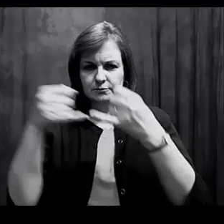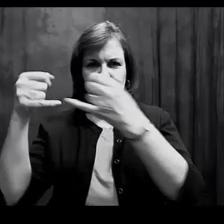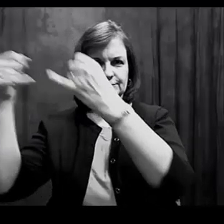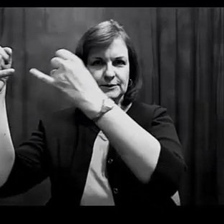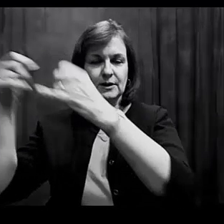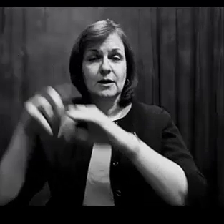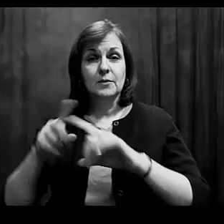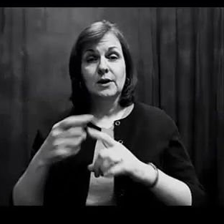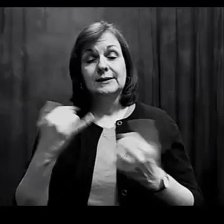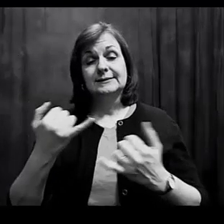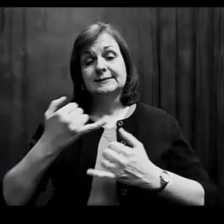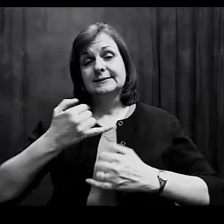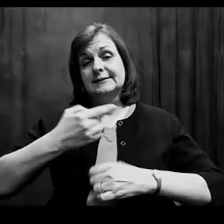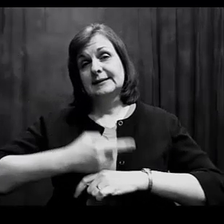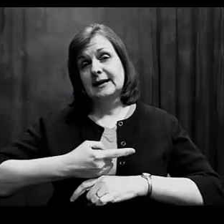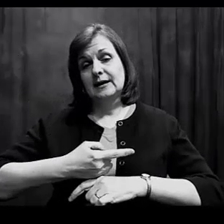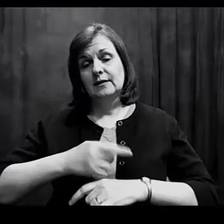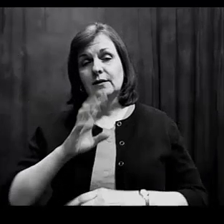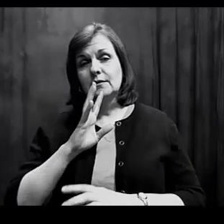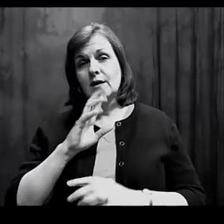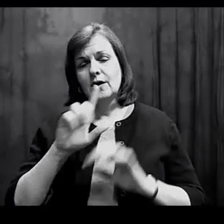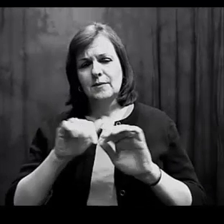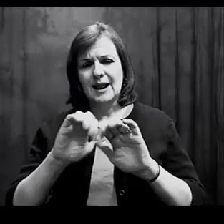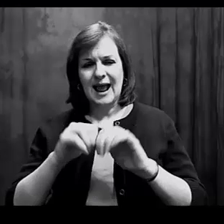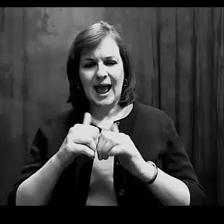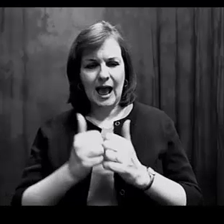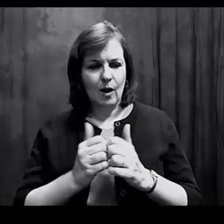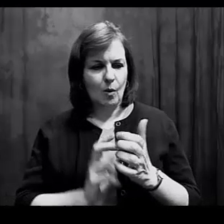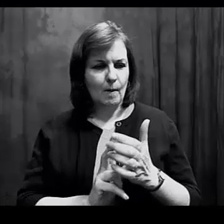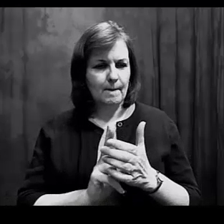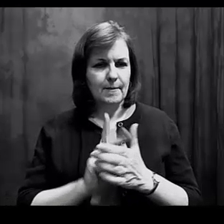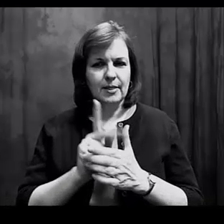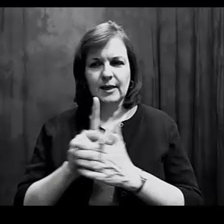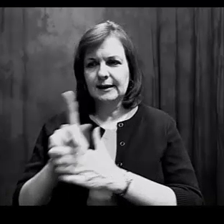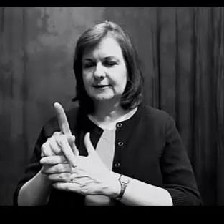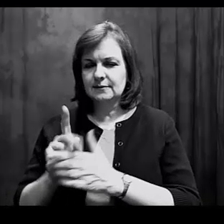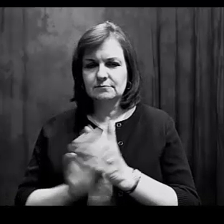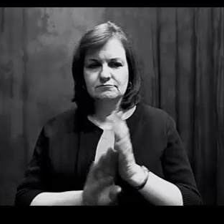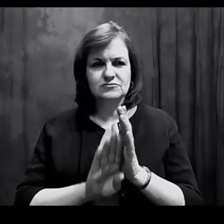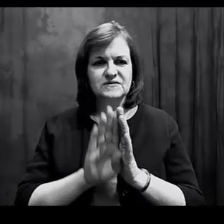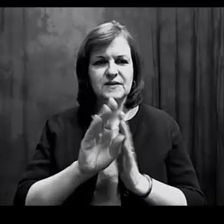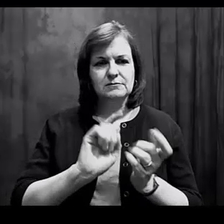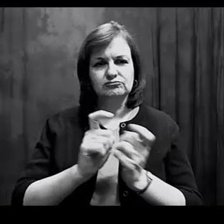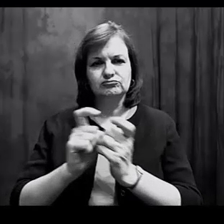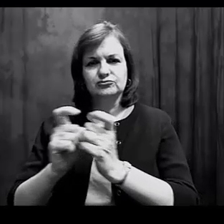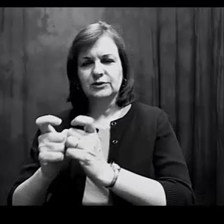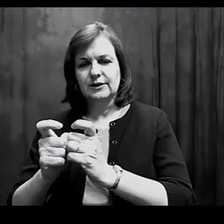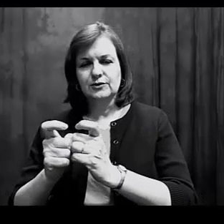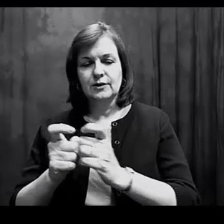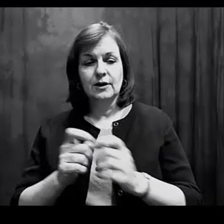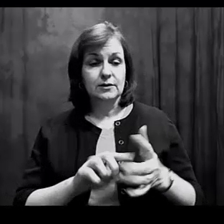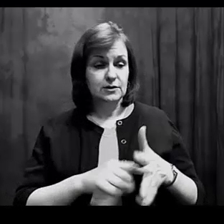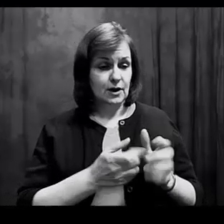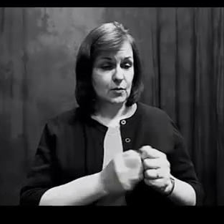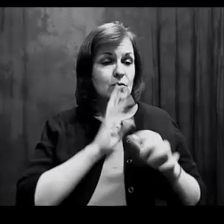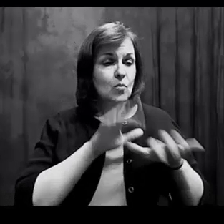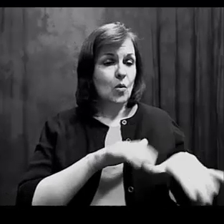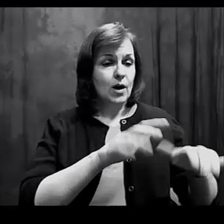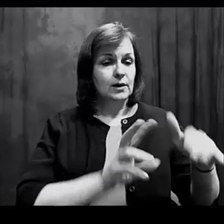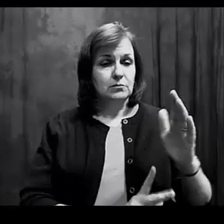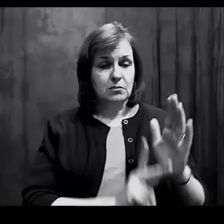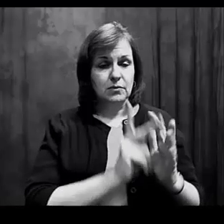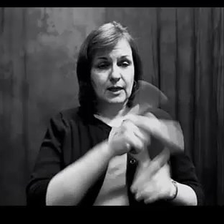about today is how we can have plants develop to the point where they could have moved on to